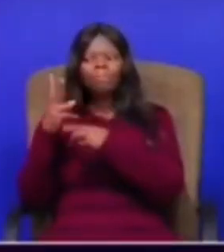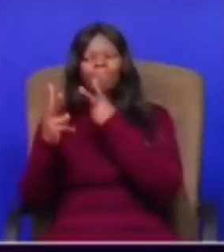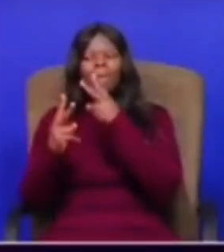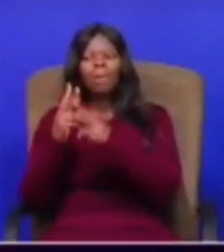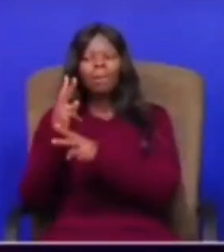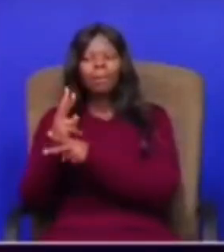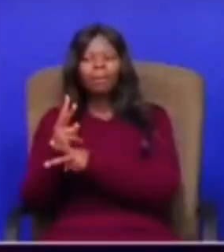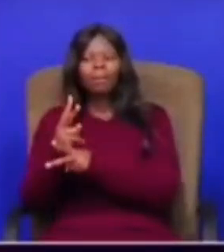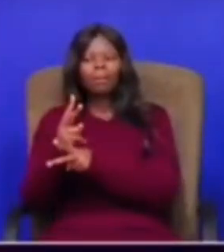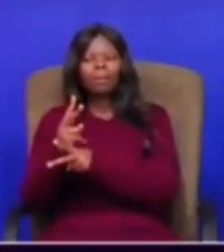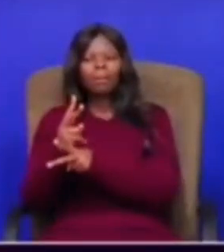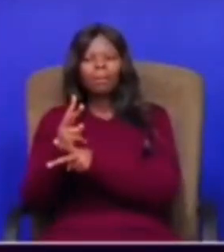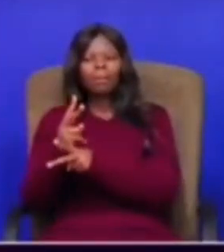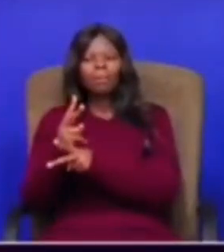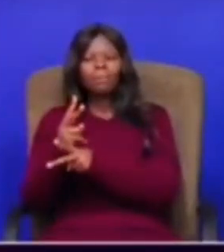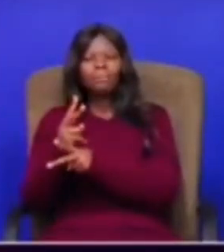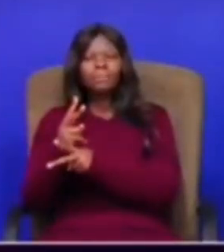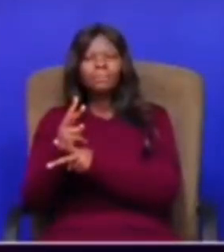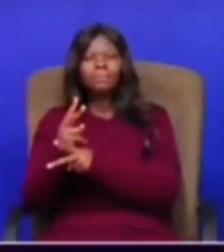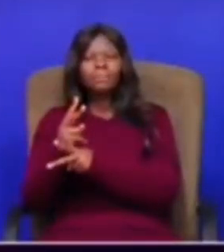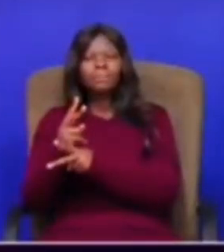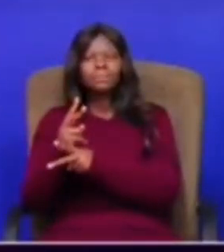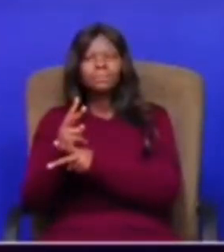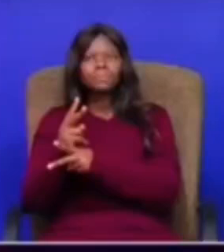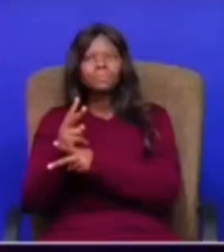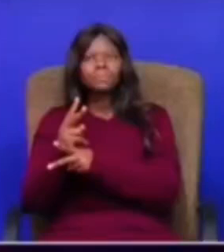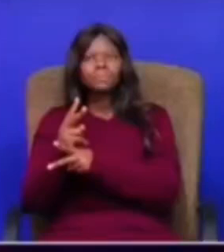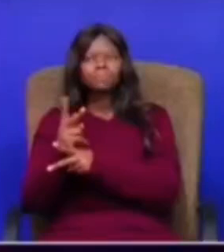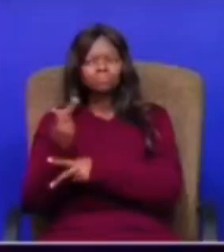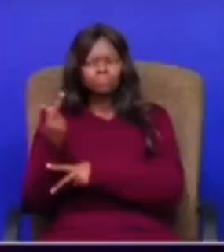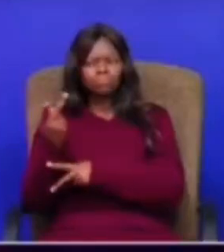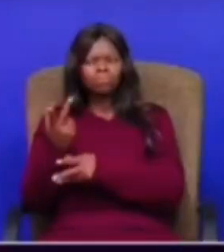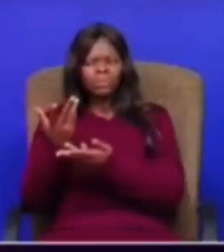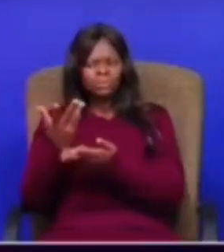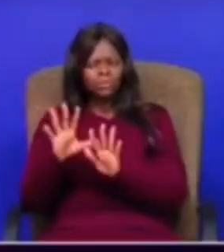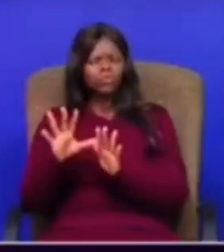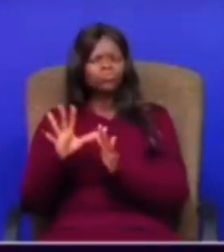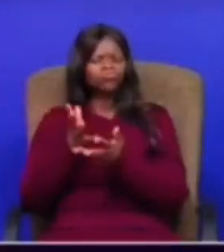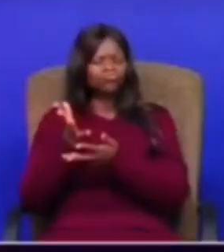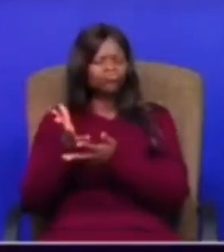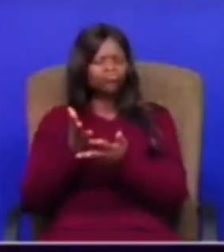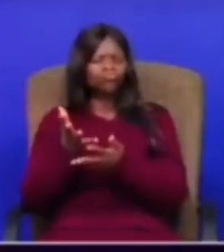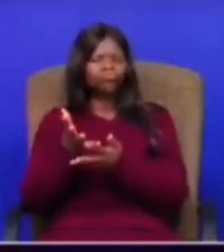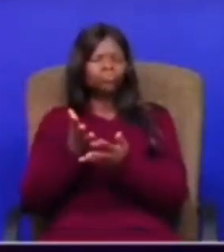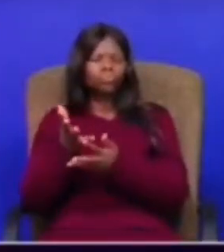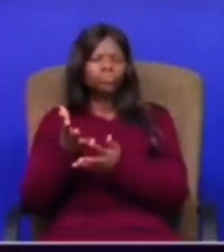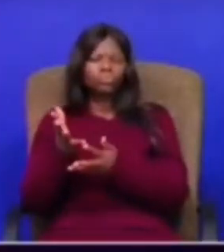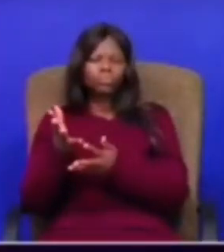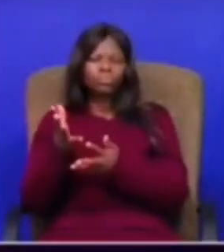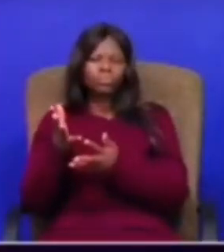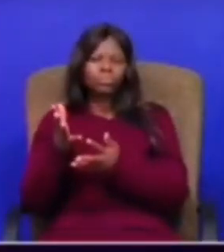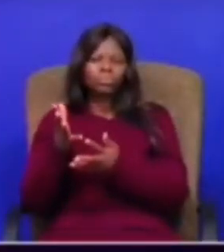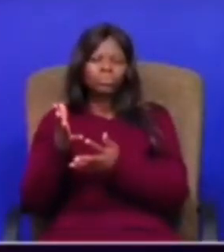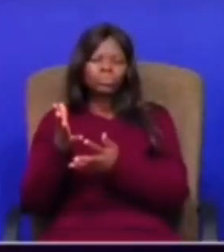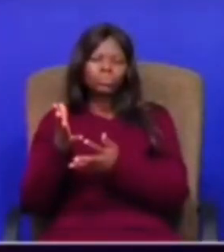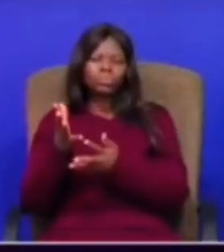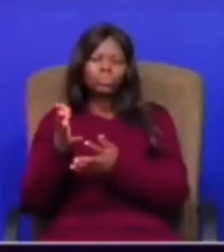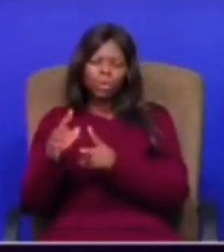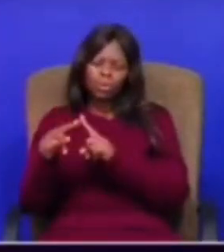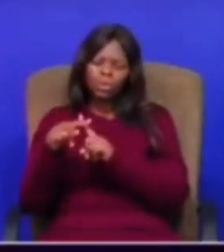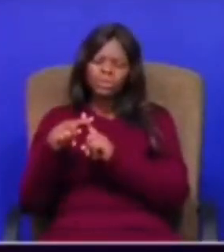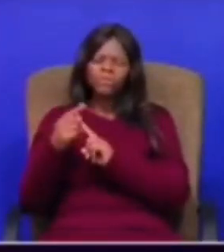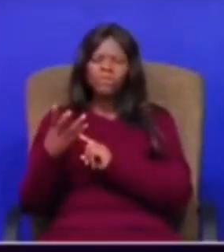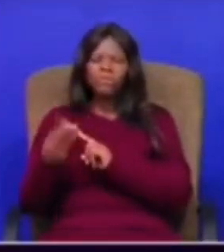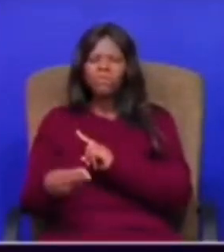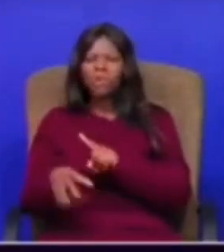on television. We were able to have a much more meaningful discussion and meeting with